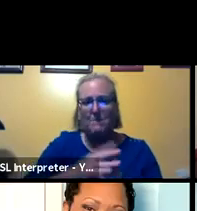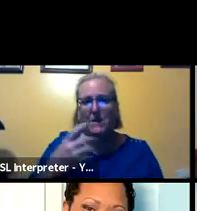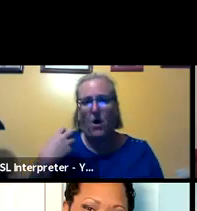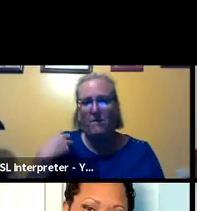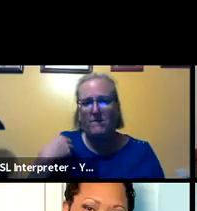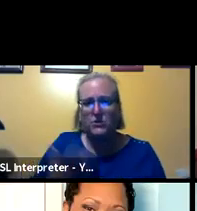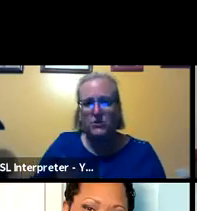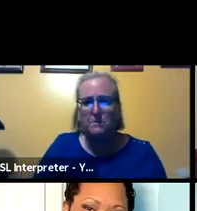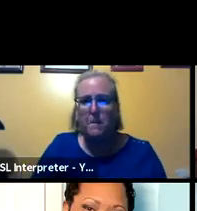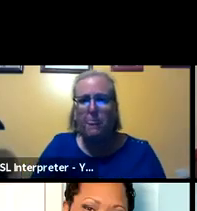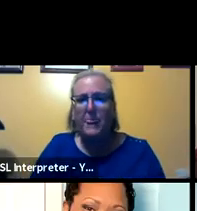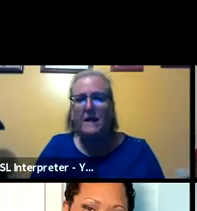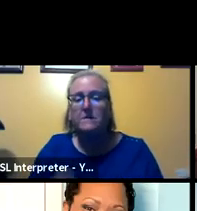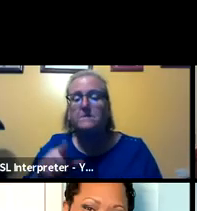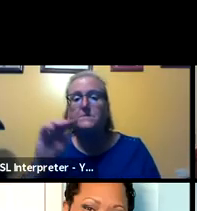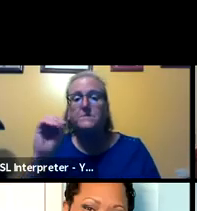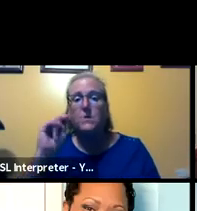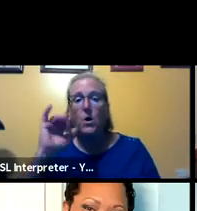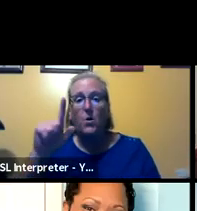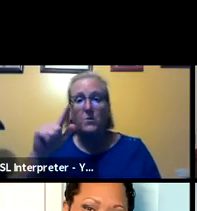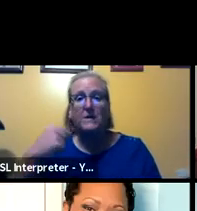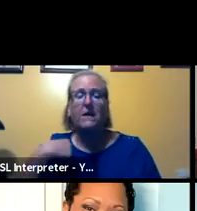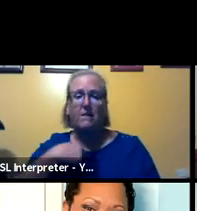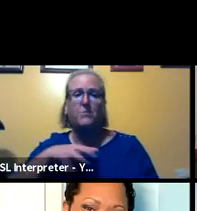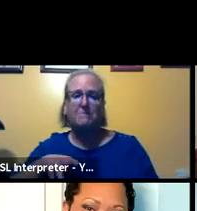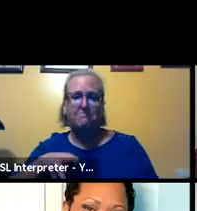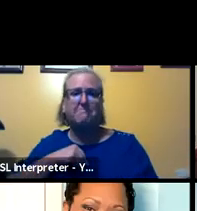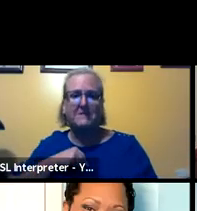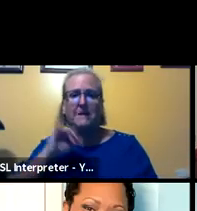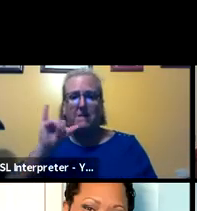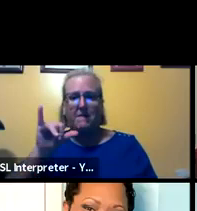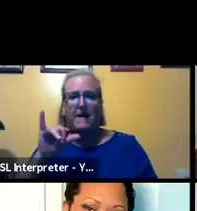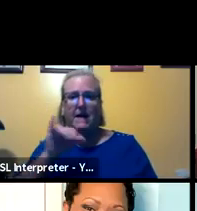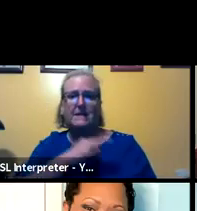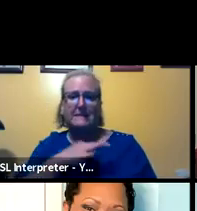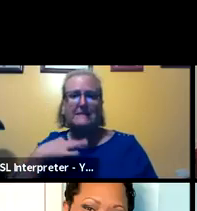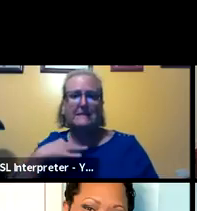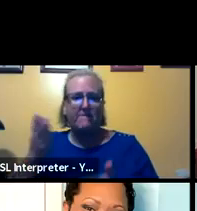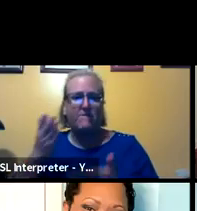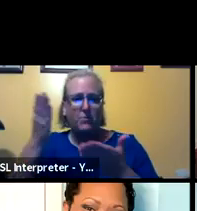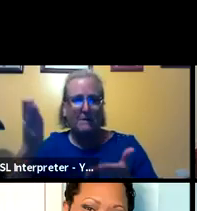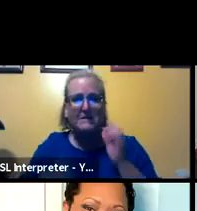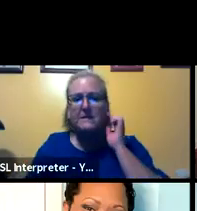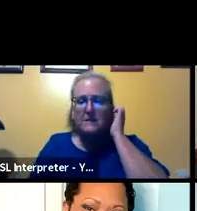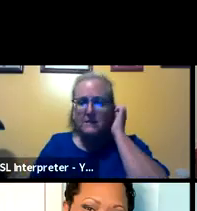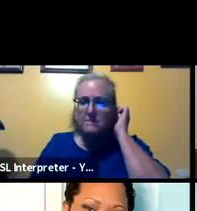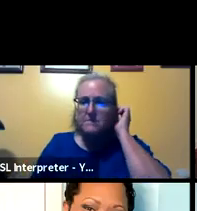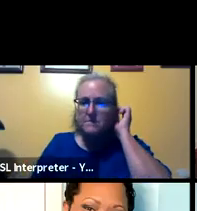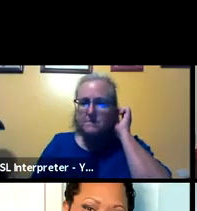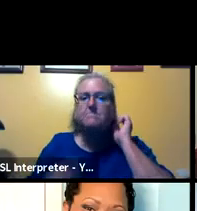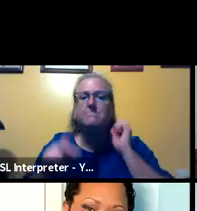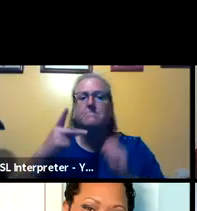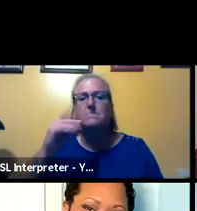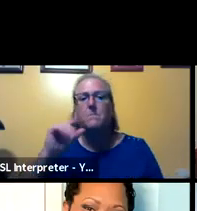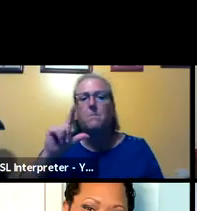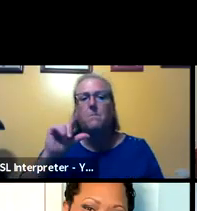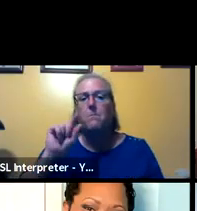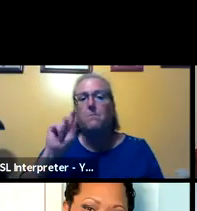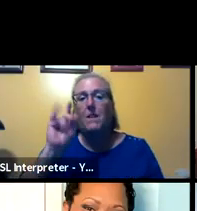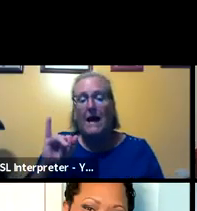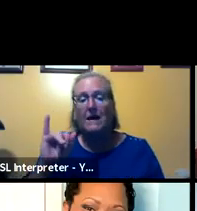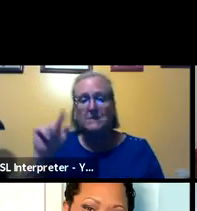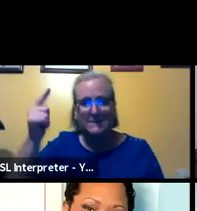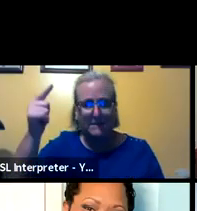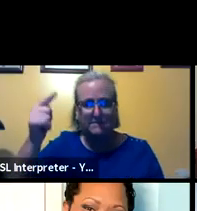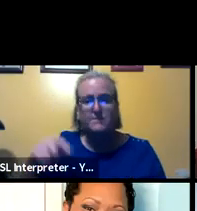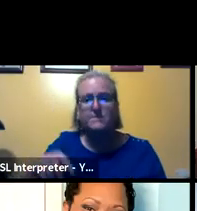This is Claire O'Neill. I move that we accept staff recommendation. Fred Pulaski, I'll second. Okay, it's been moved